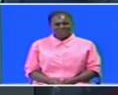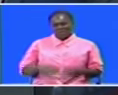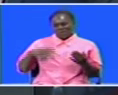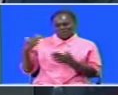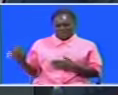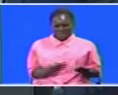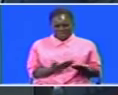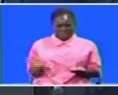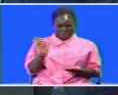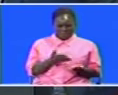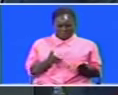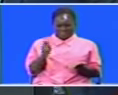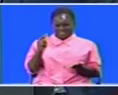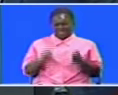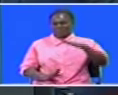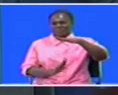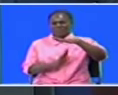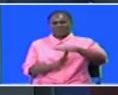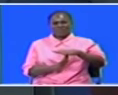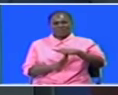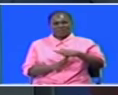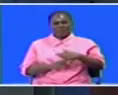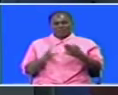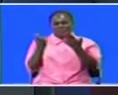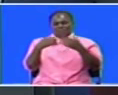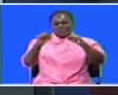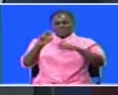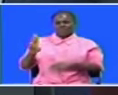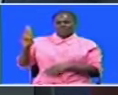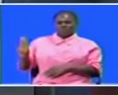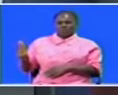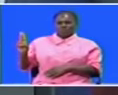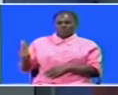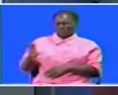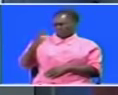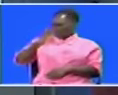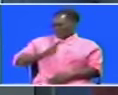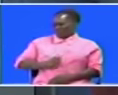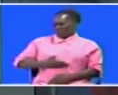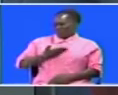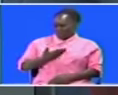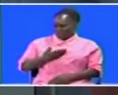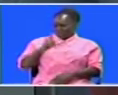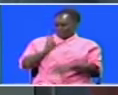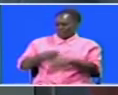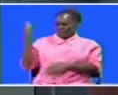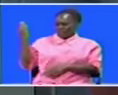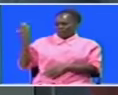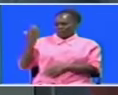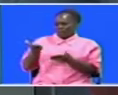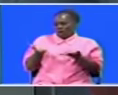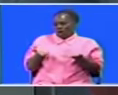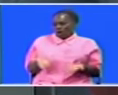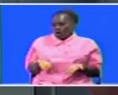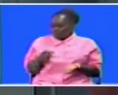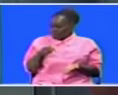Welcome back. This is KTN Prime. So is President Uhuru Kenyatta more agitated than usual in his speeches these days, or is he